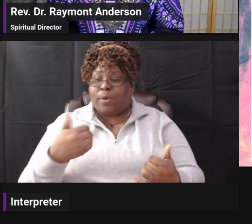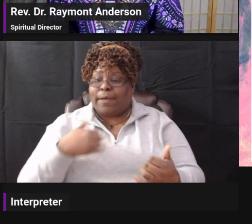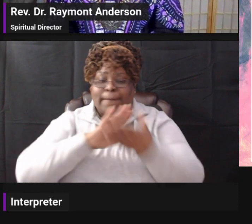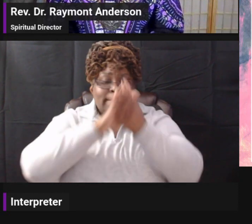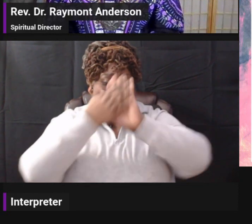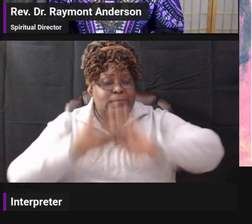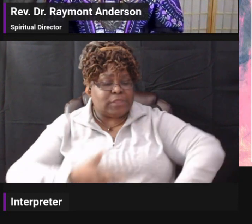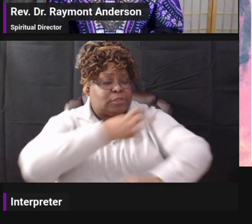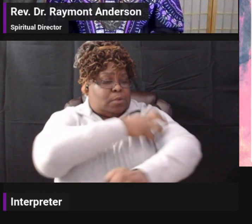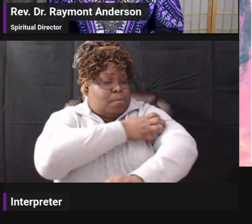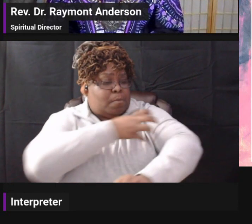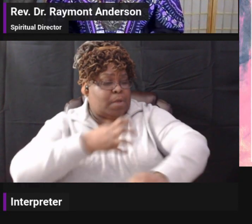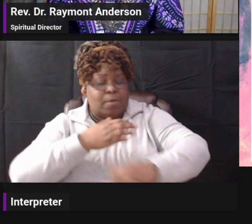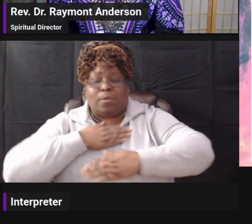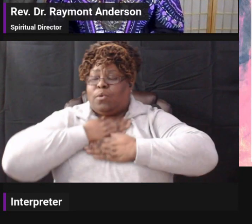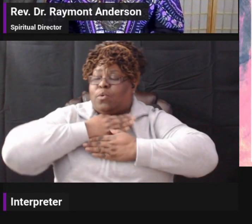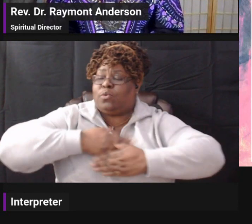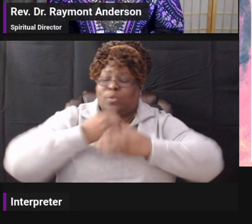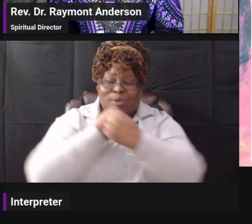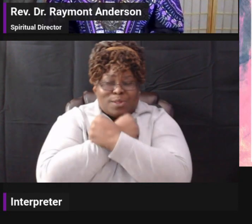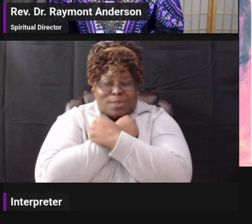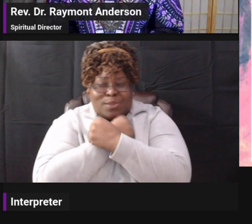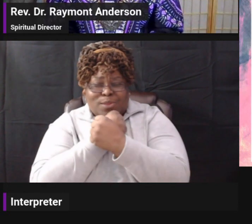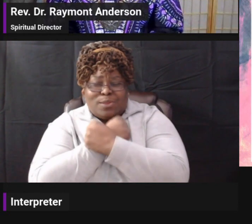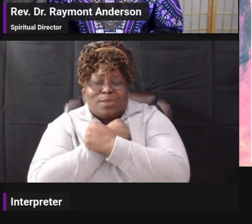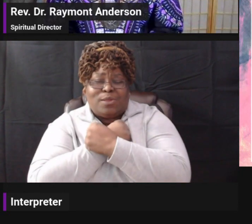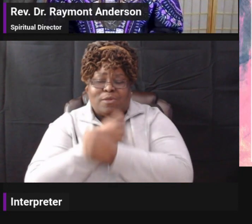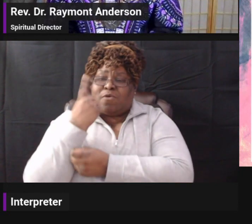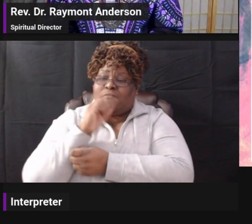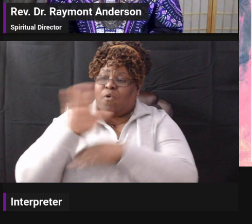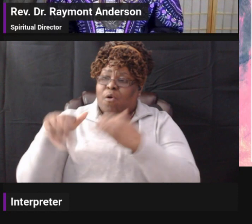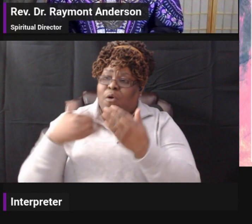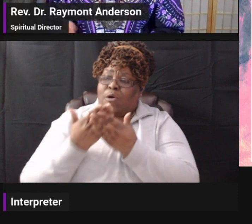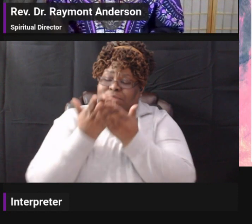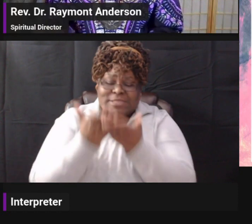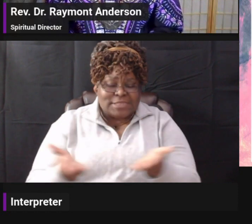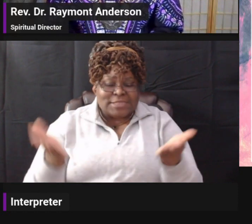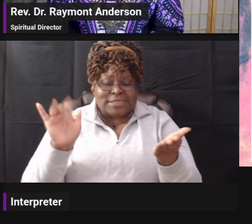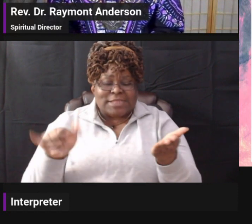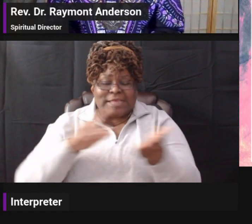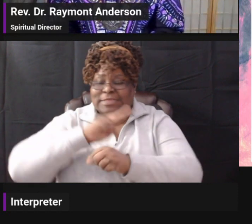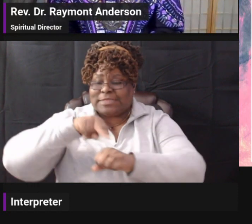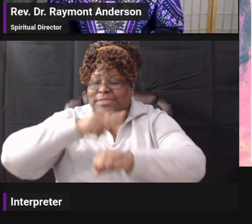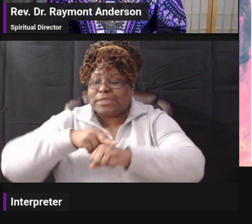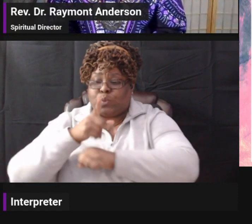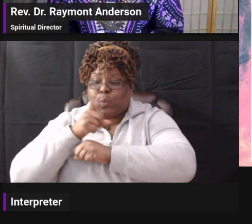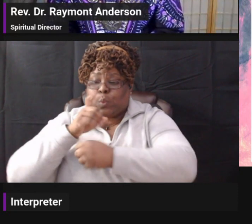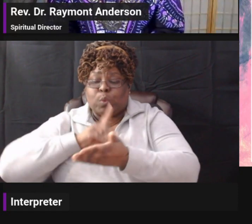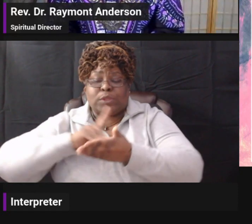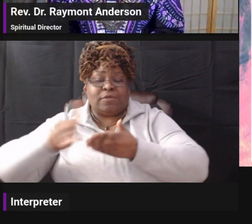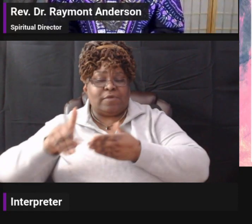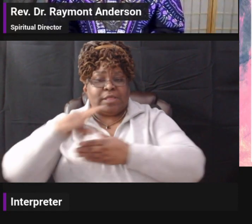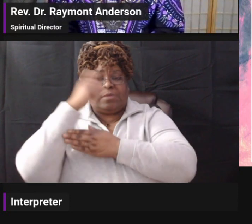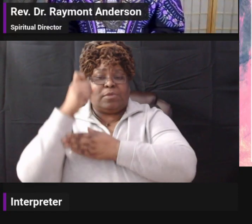Peace. Power, joy, love, for all of these are the nature of